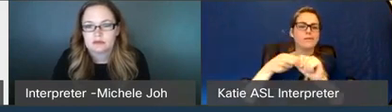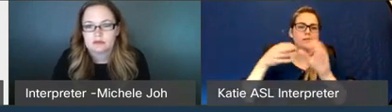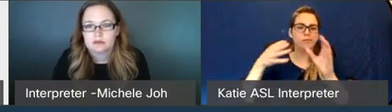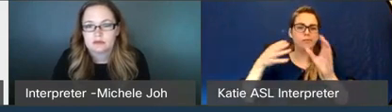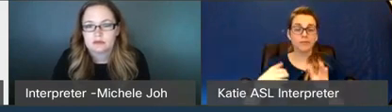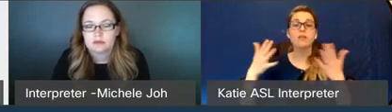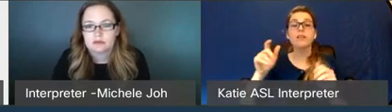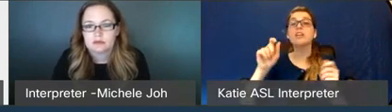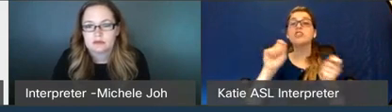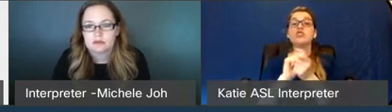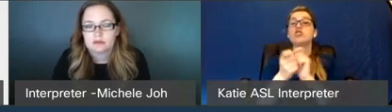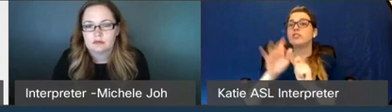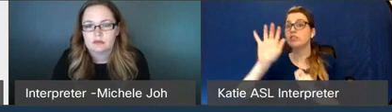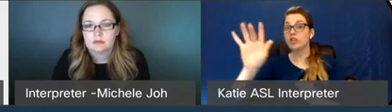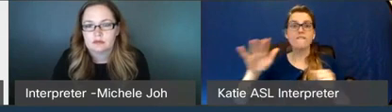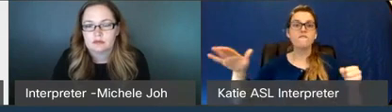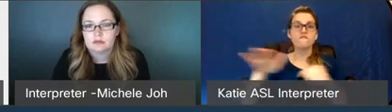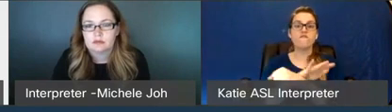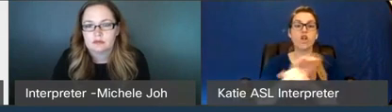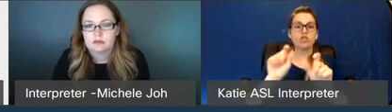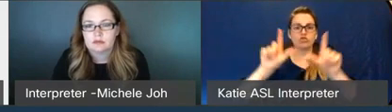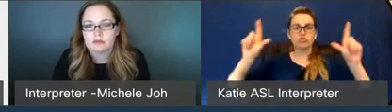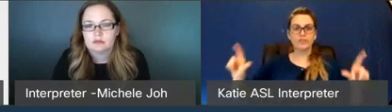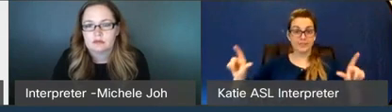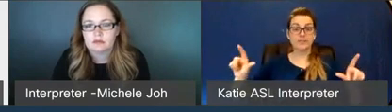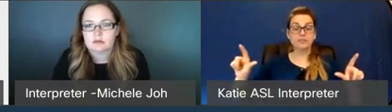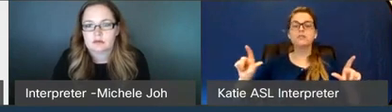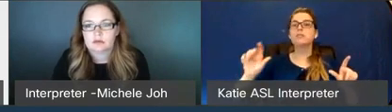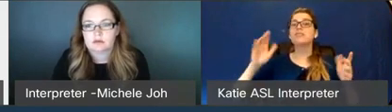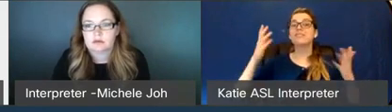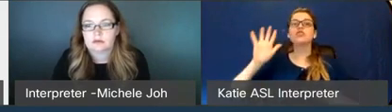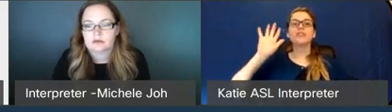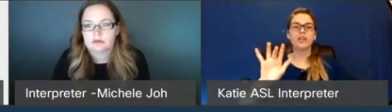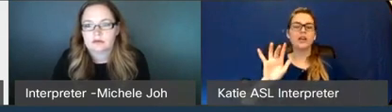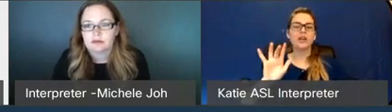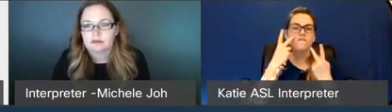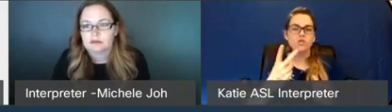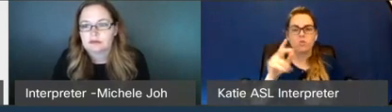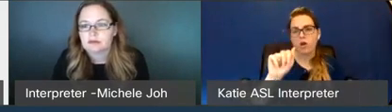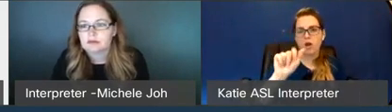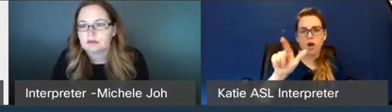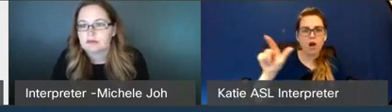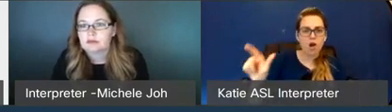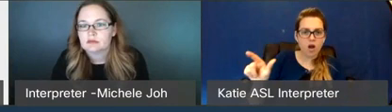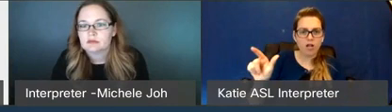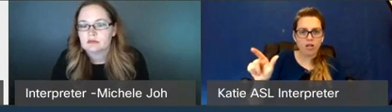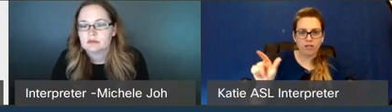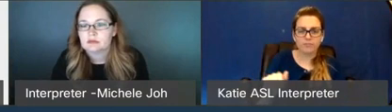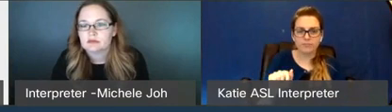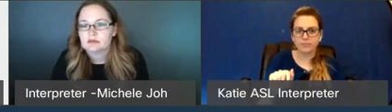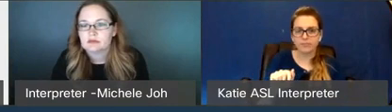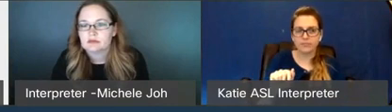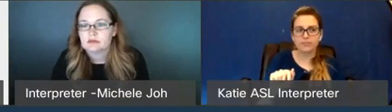And then finally select view all. This icon looks a little bit like opposing edges of a